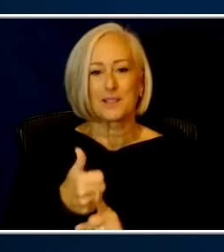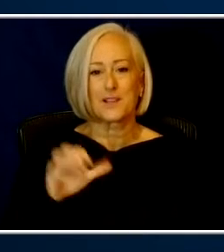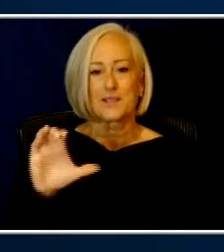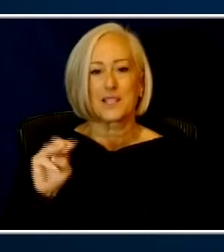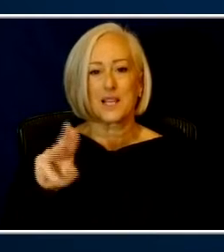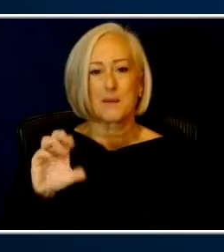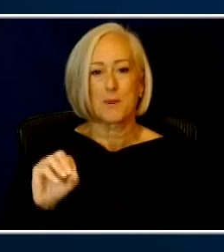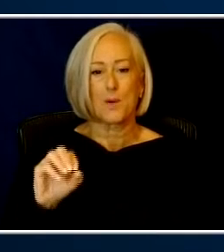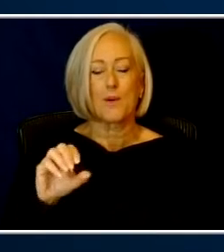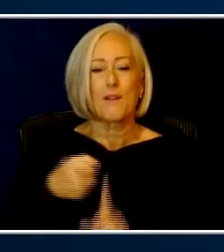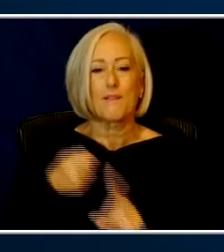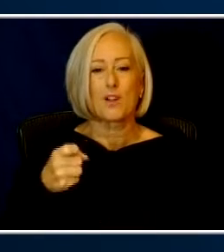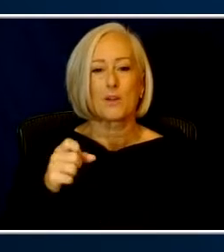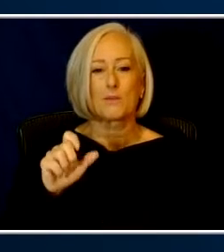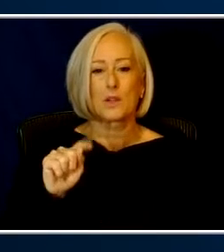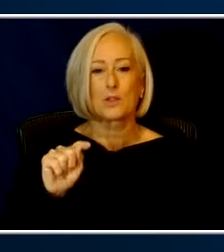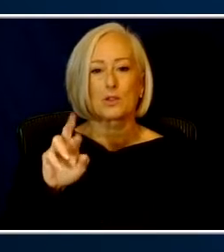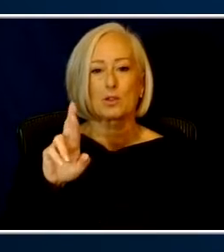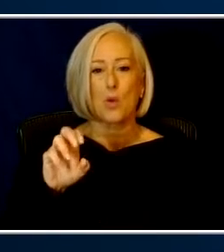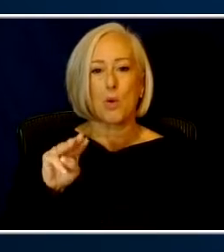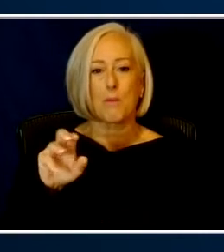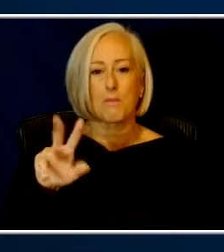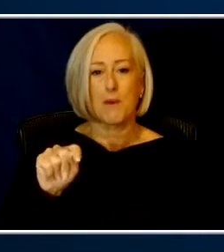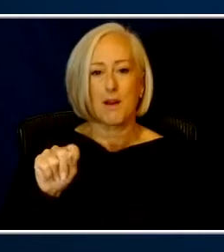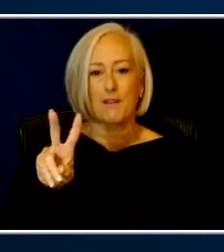Topeka, Kevin?